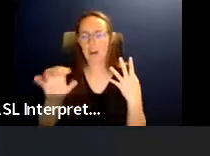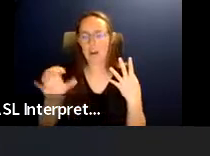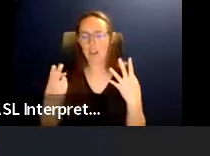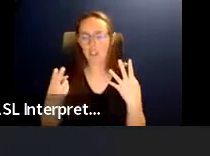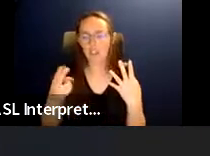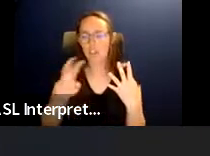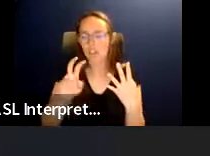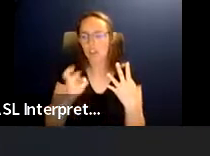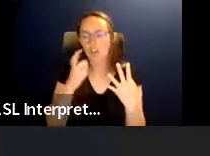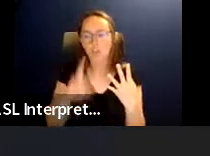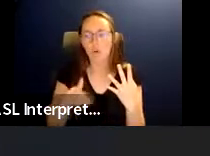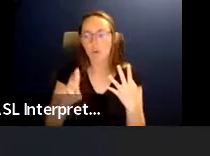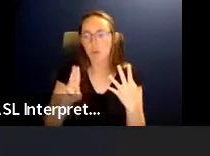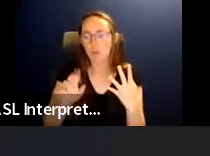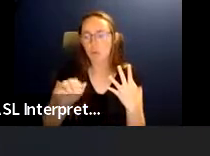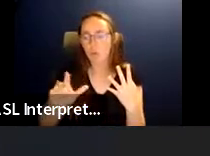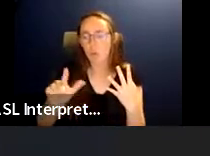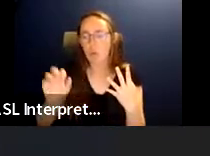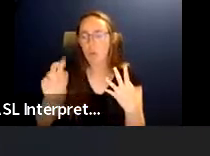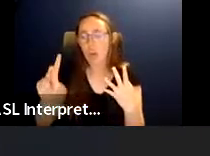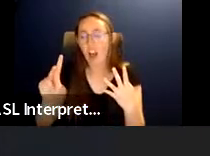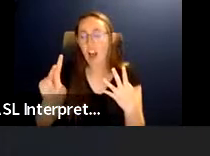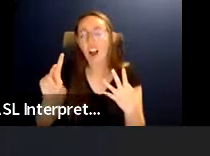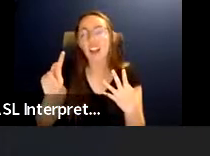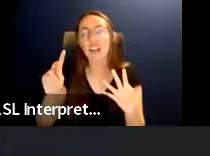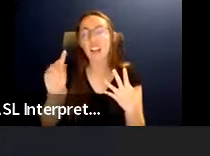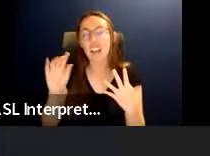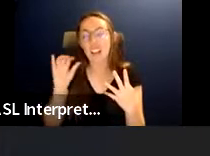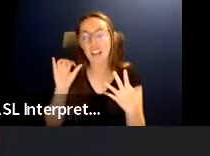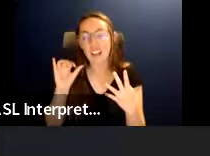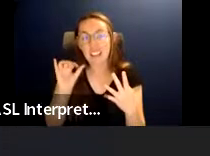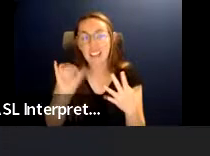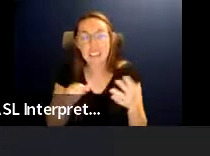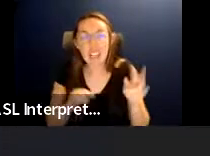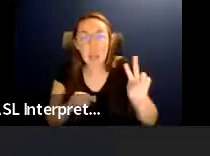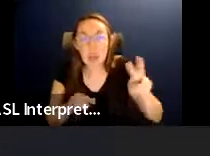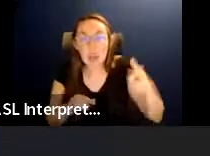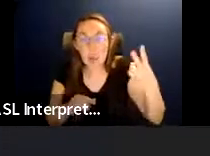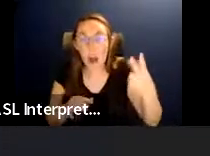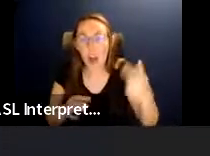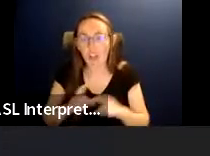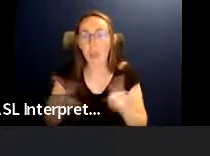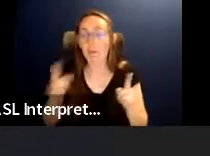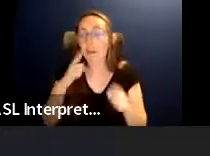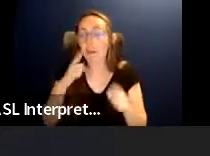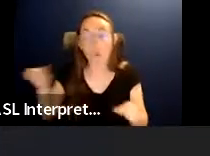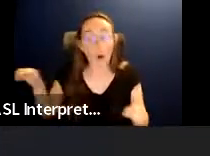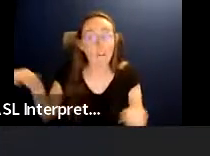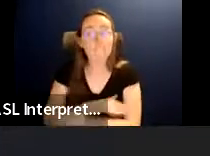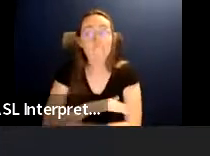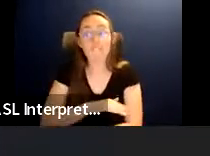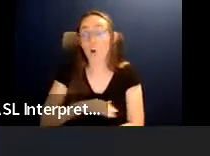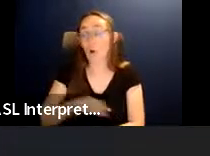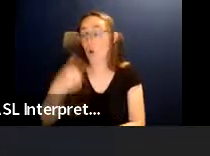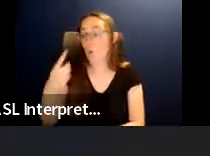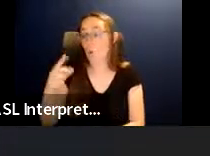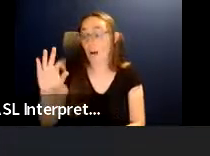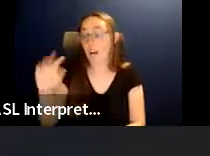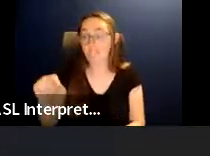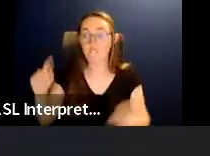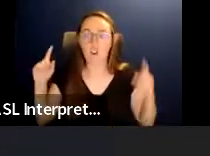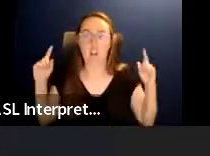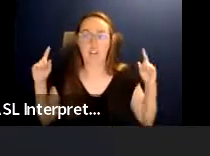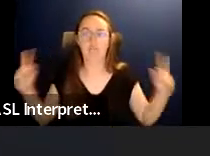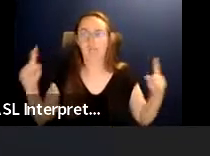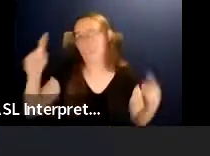$2 for Duolock versus a nickel for an entire foot. Right? So it's a half a penny